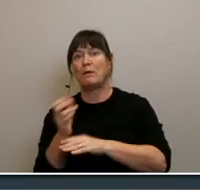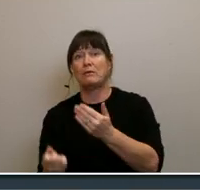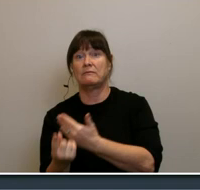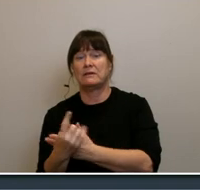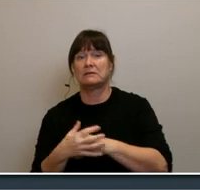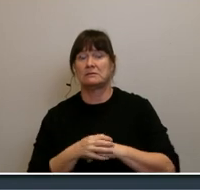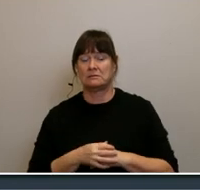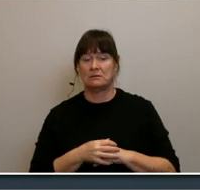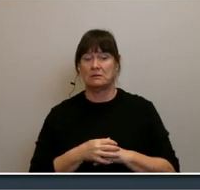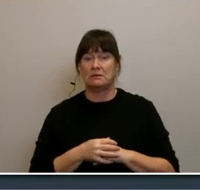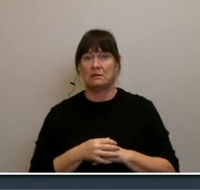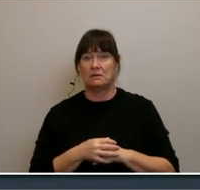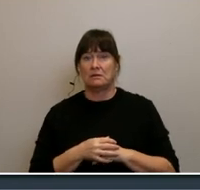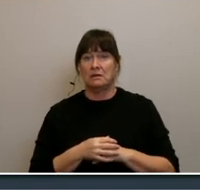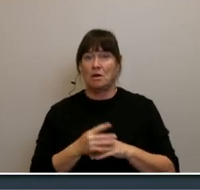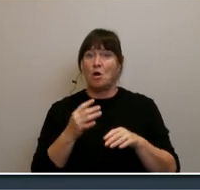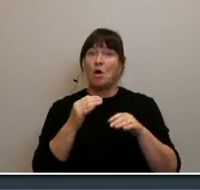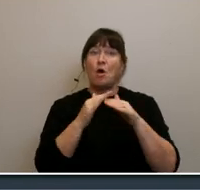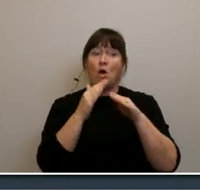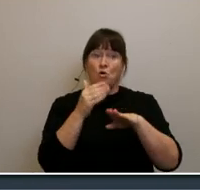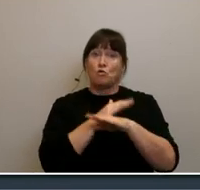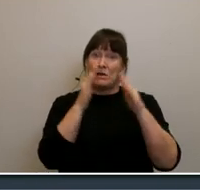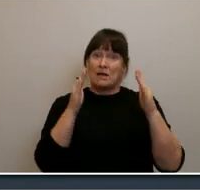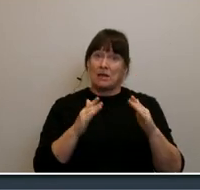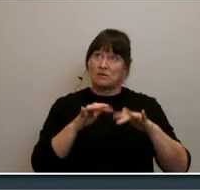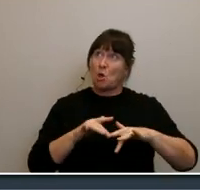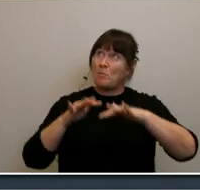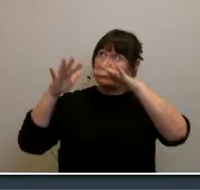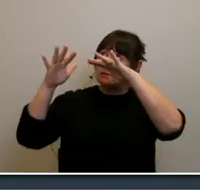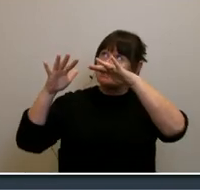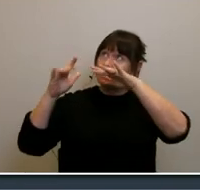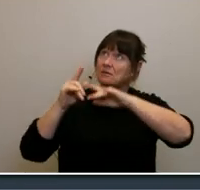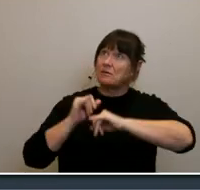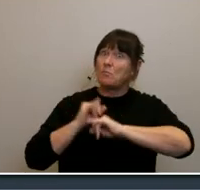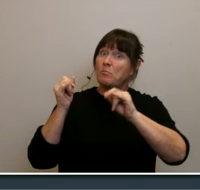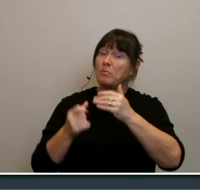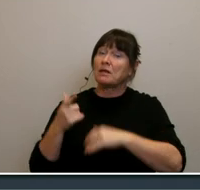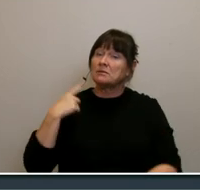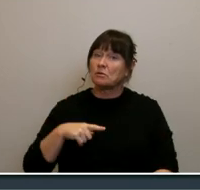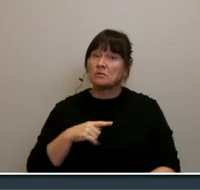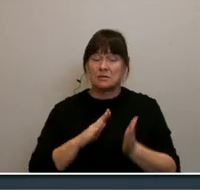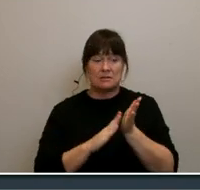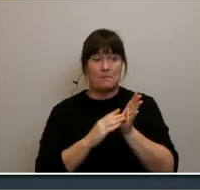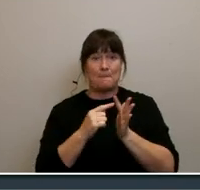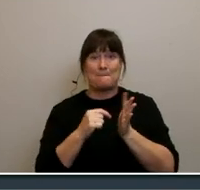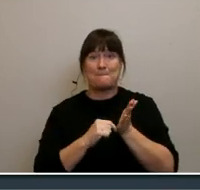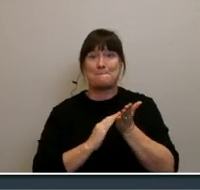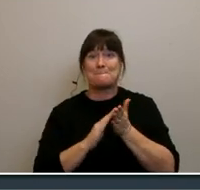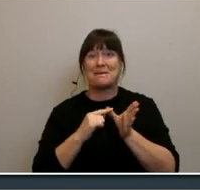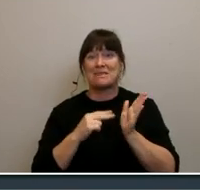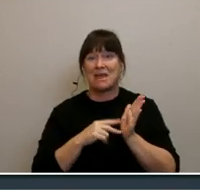The two biggest causes of greenhouse gas emissions in New Zealand are methane and petrol-driven road